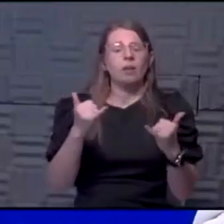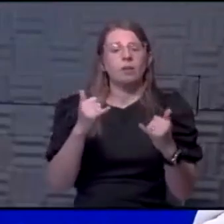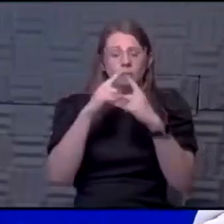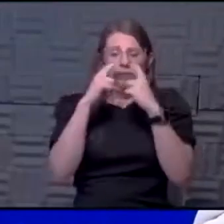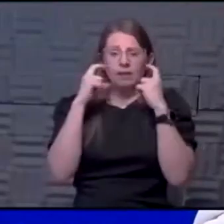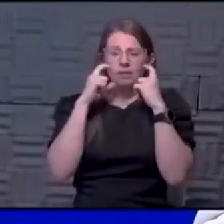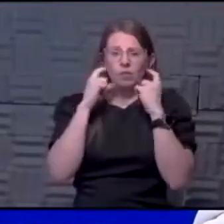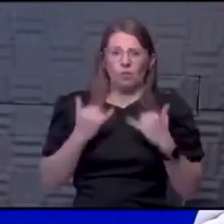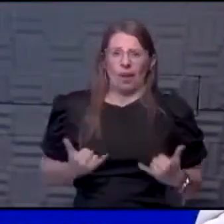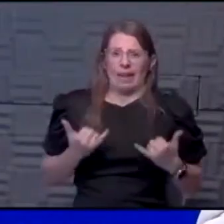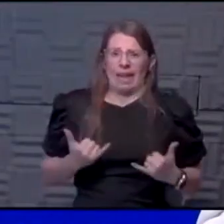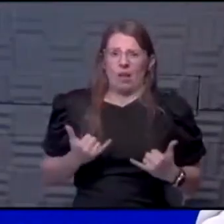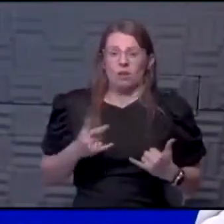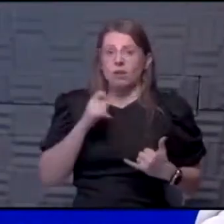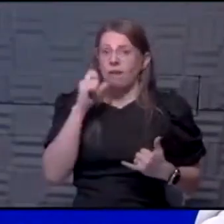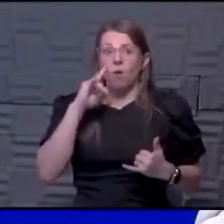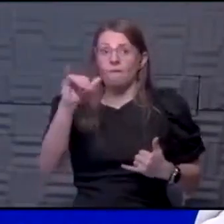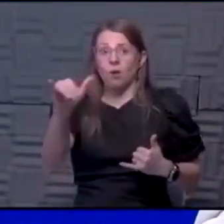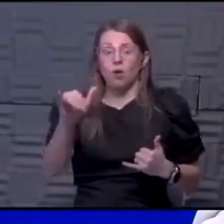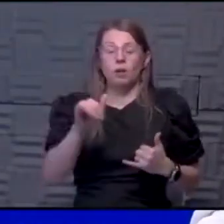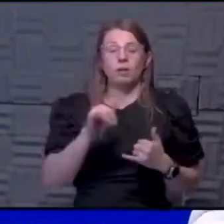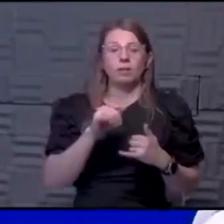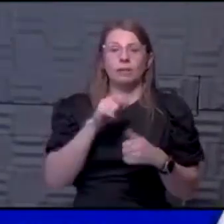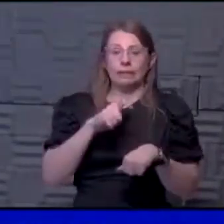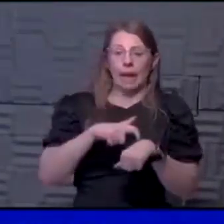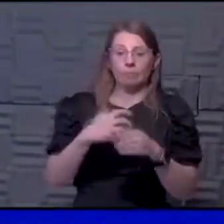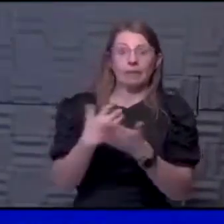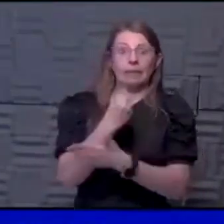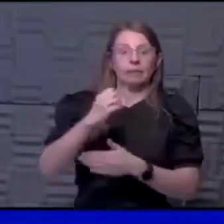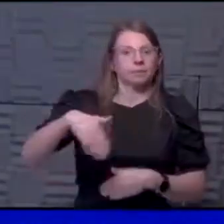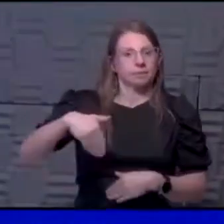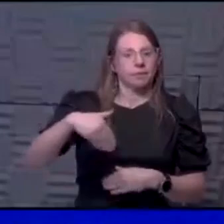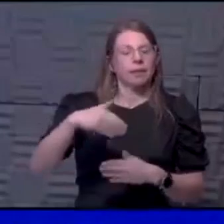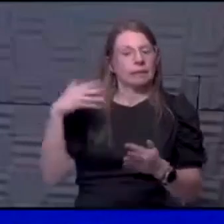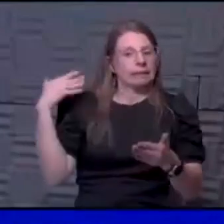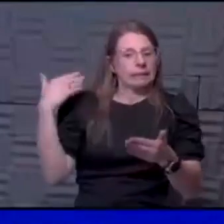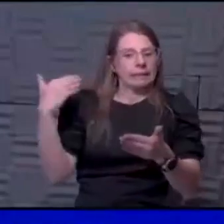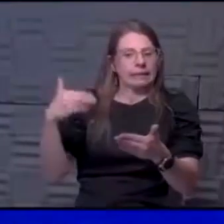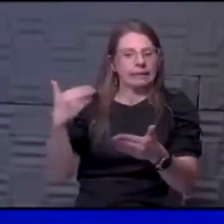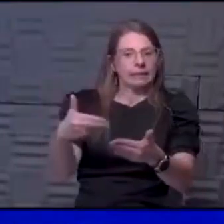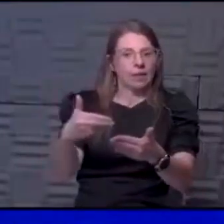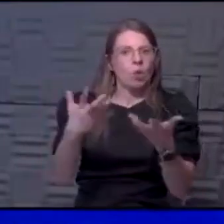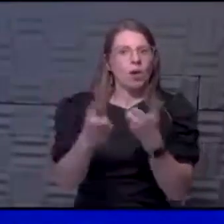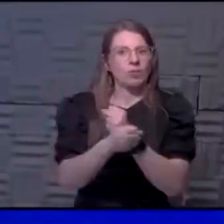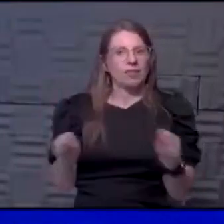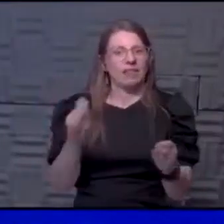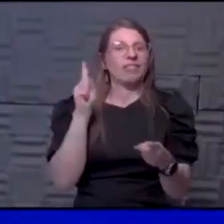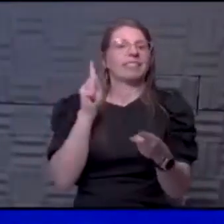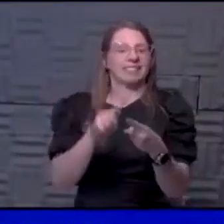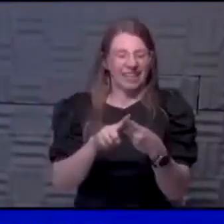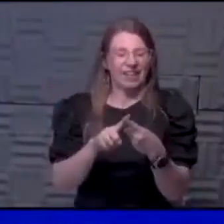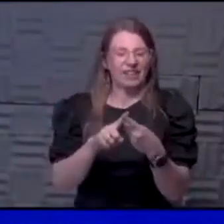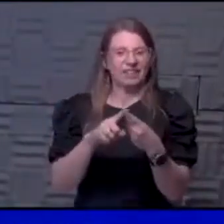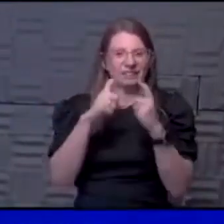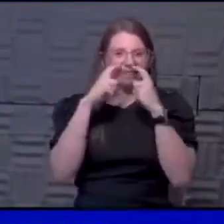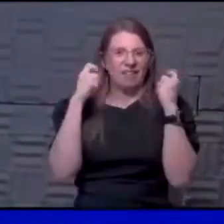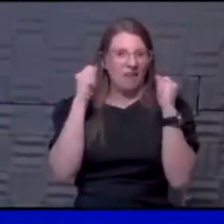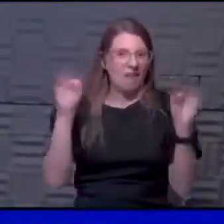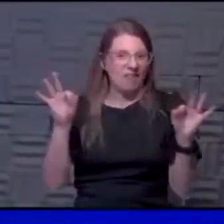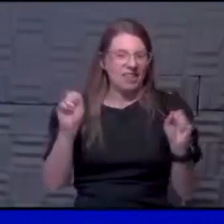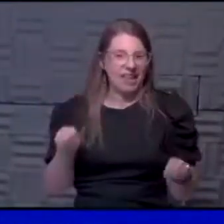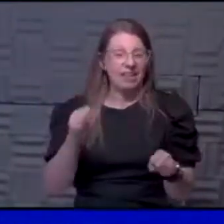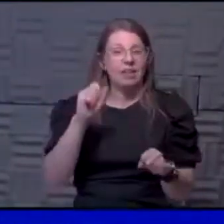is for right now, because it's not time yet, but that time's a coming. We want you to be safe until then. We want to see you tomorrow